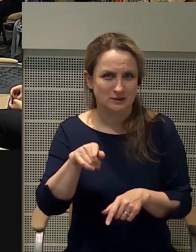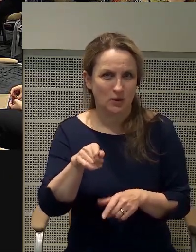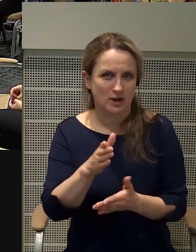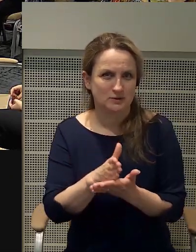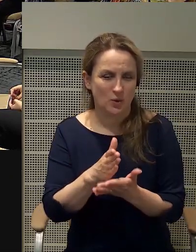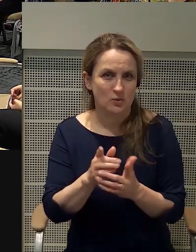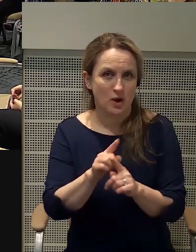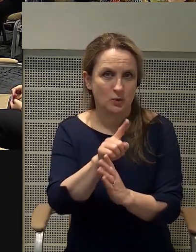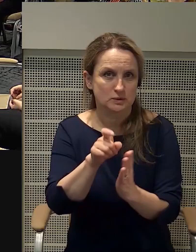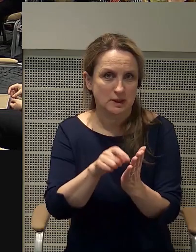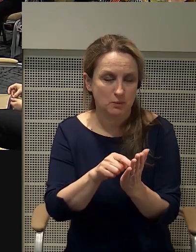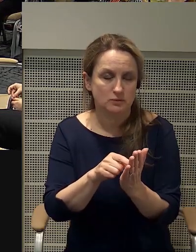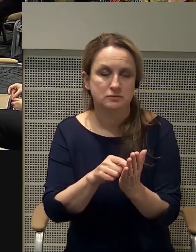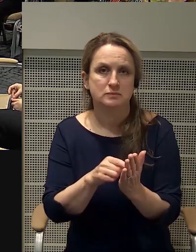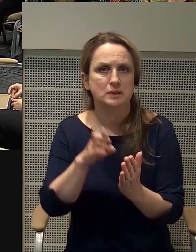regulations?